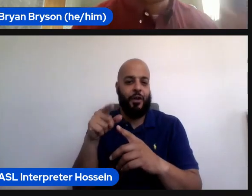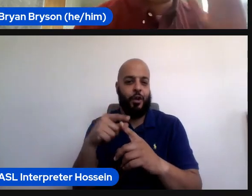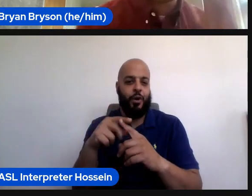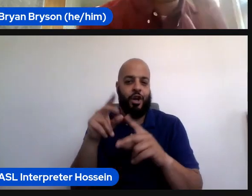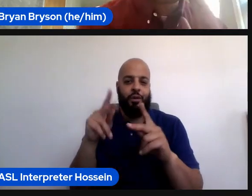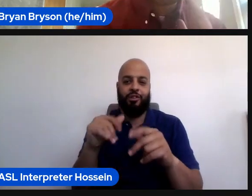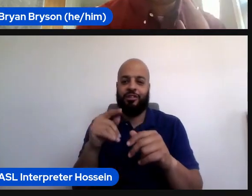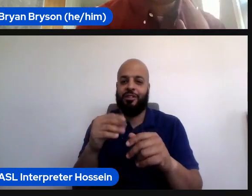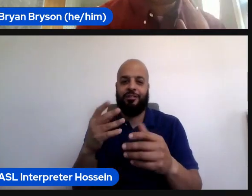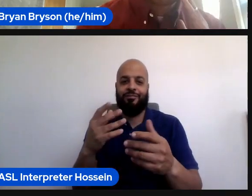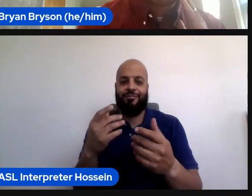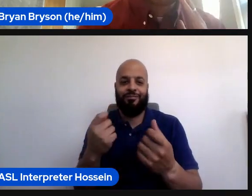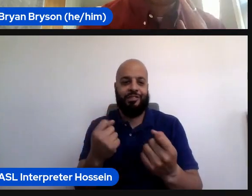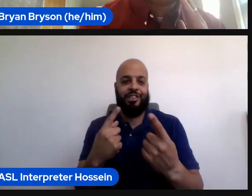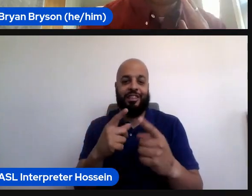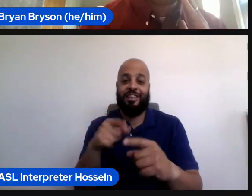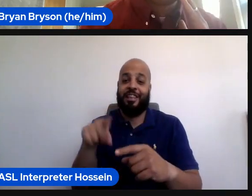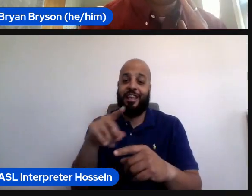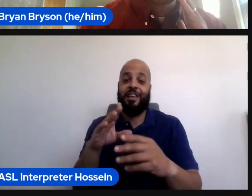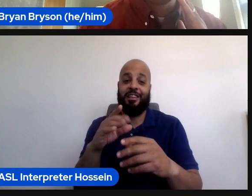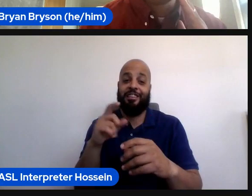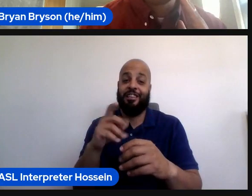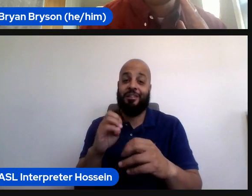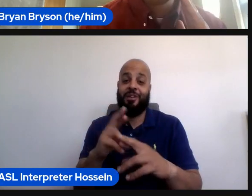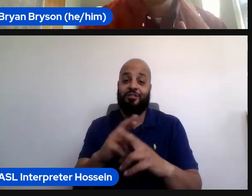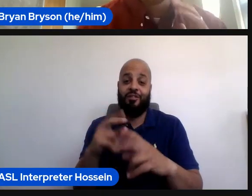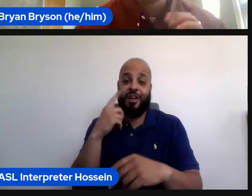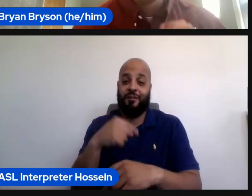and they better be ready for me to come visit for a year.